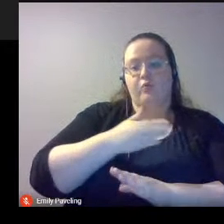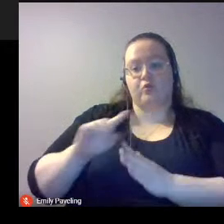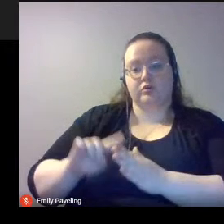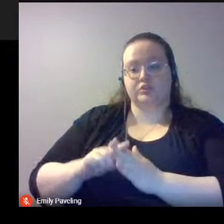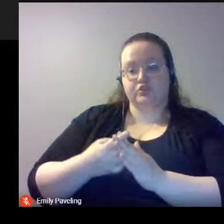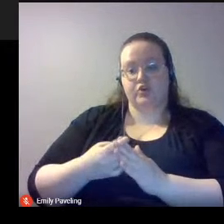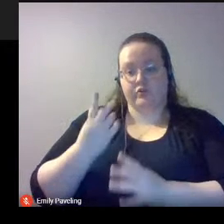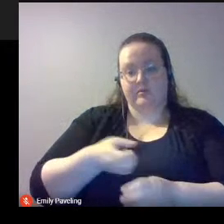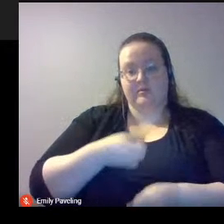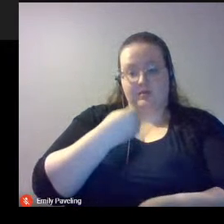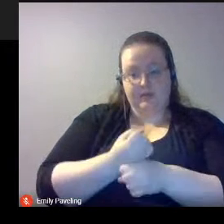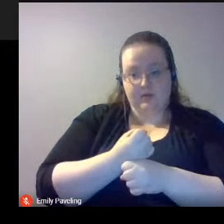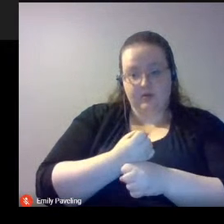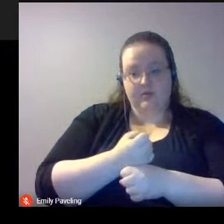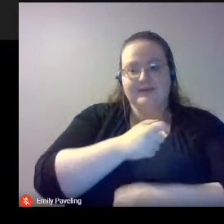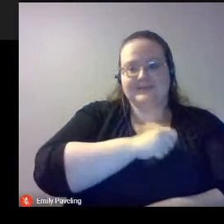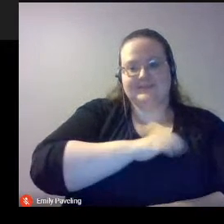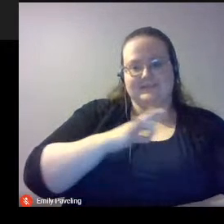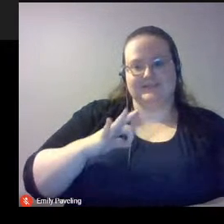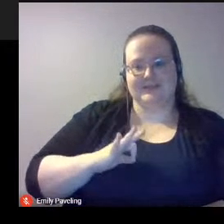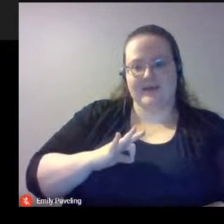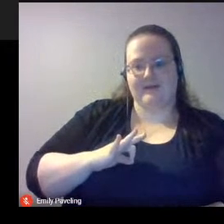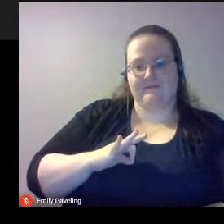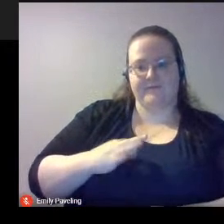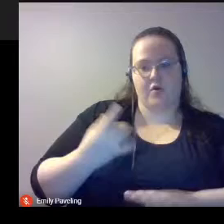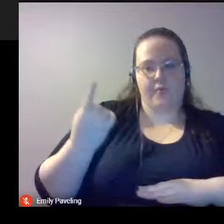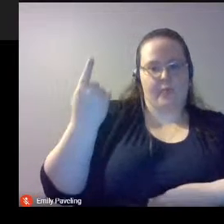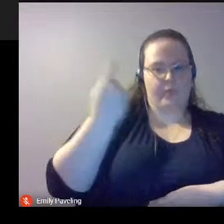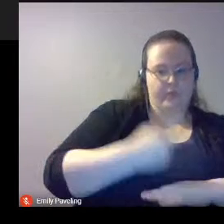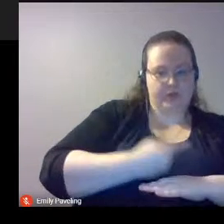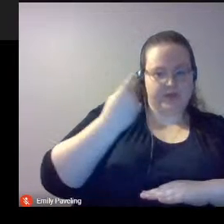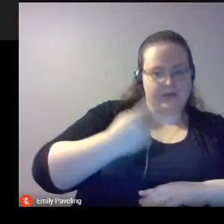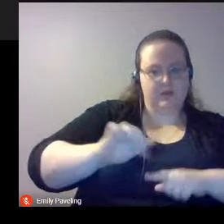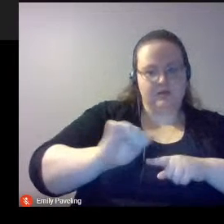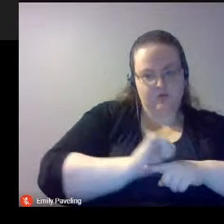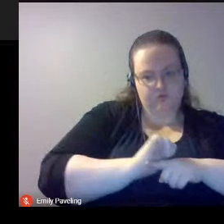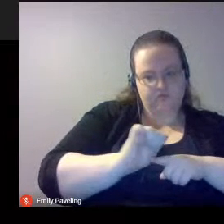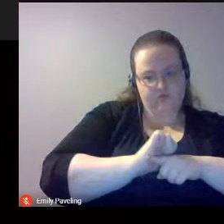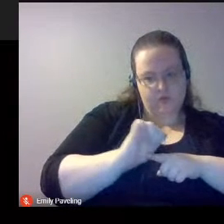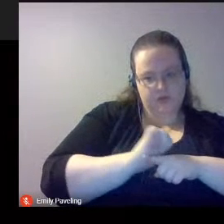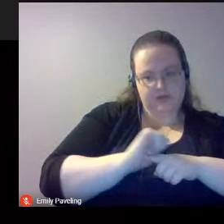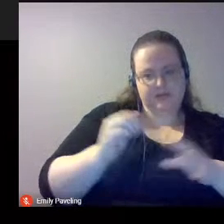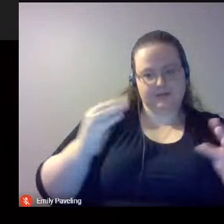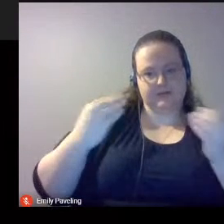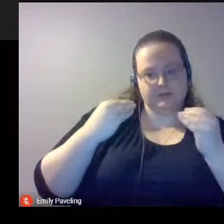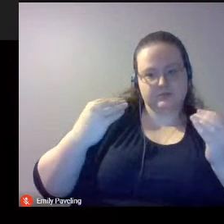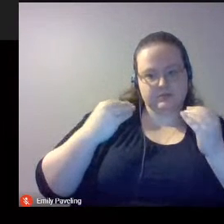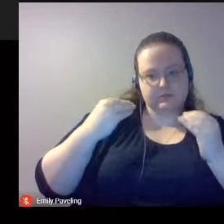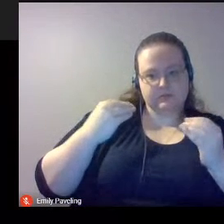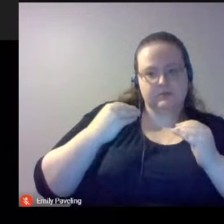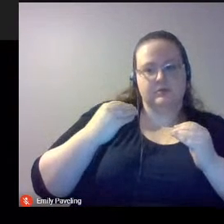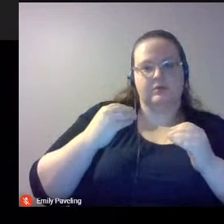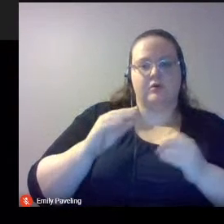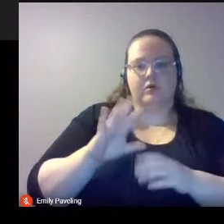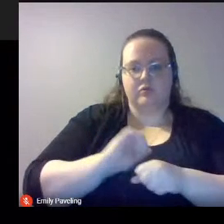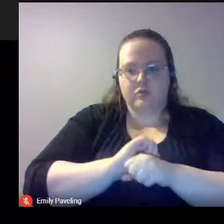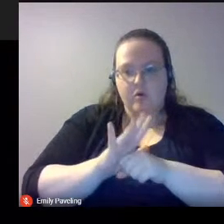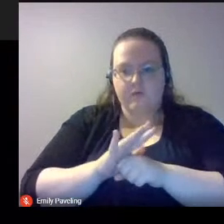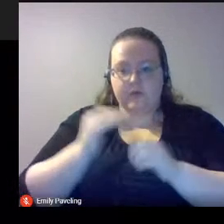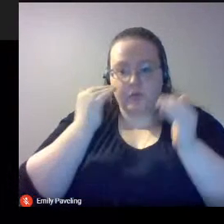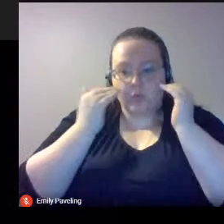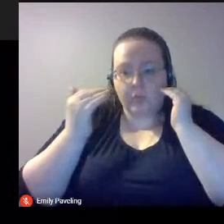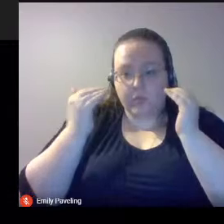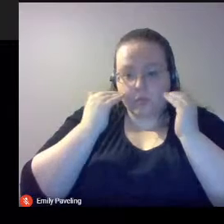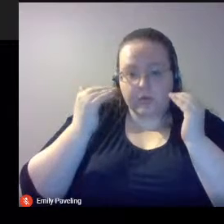of the school year. This will include training on COVID-19 awareness, screening, signs, symptoms,